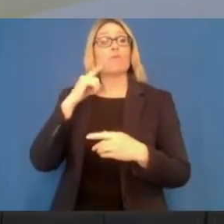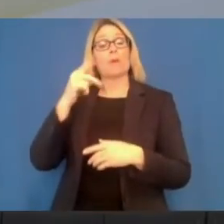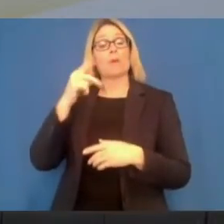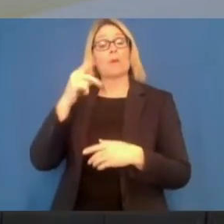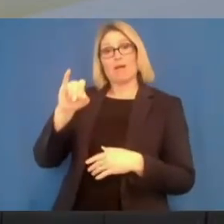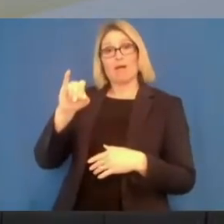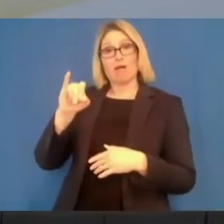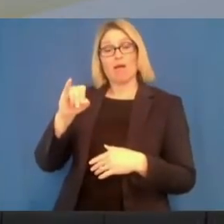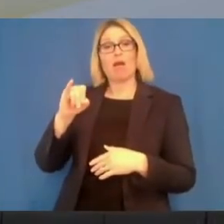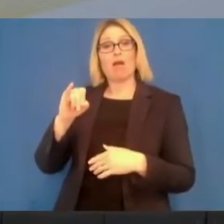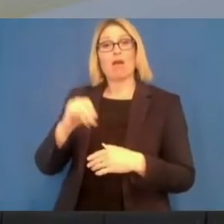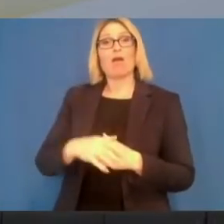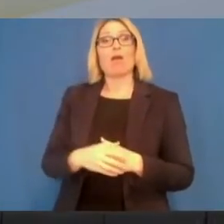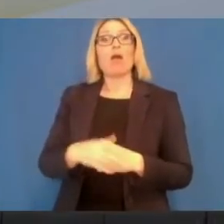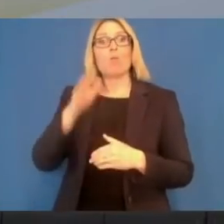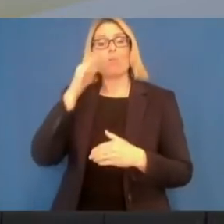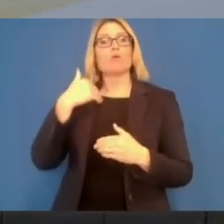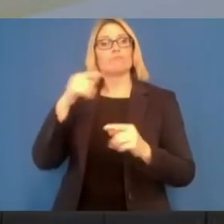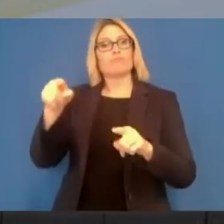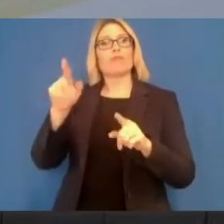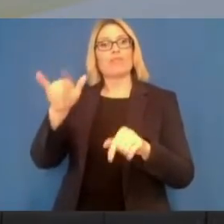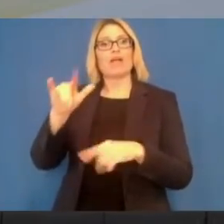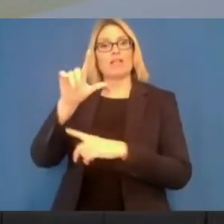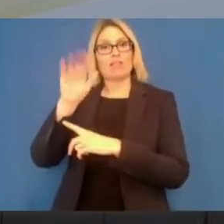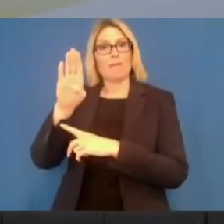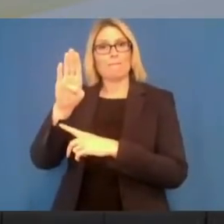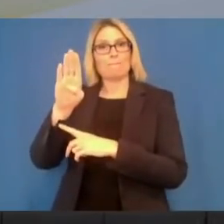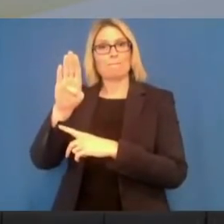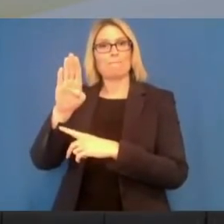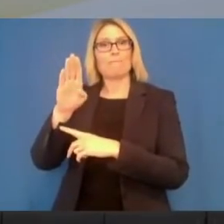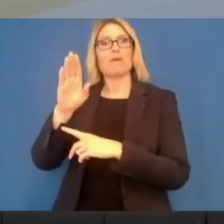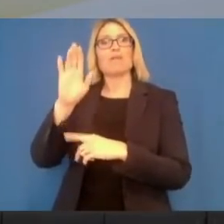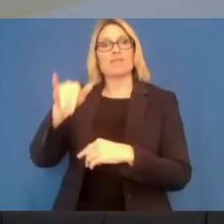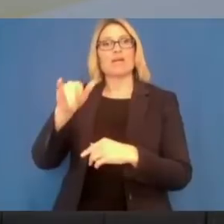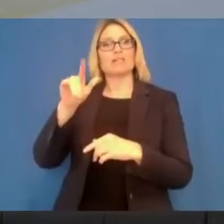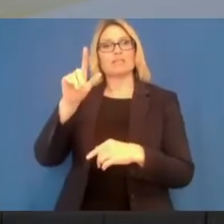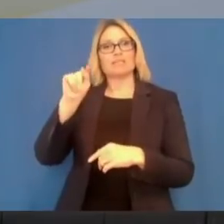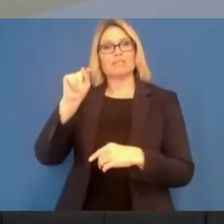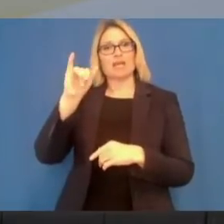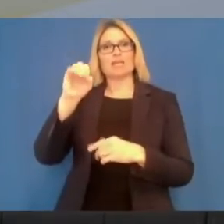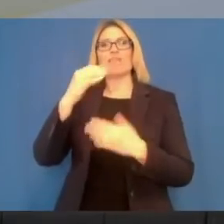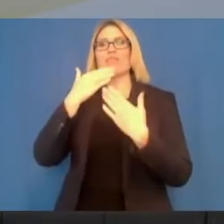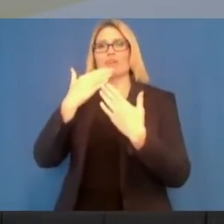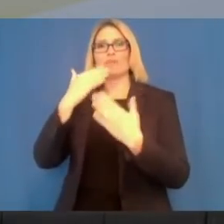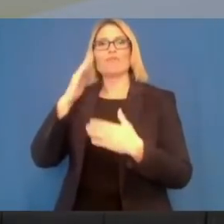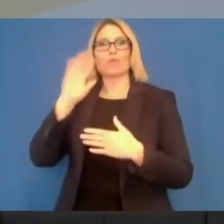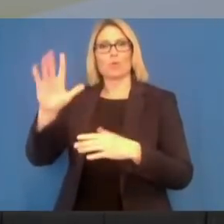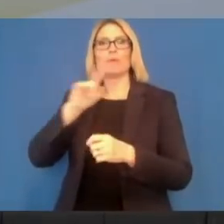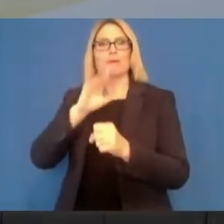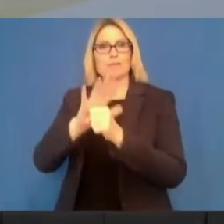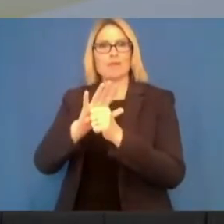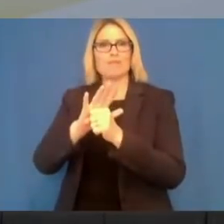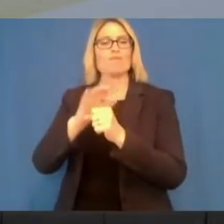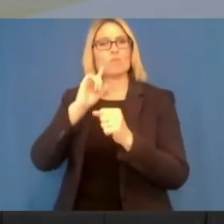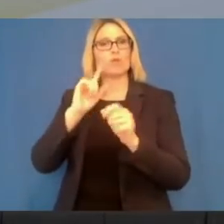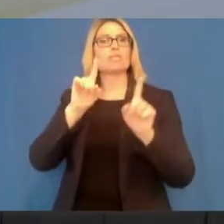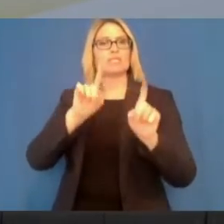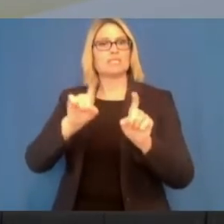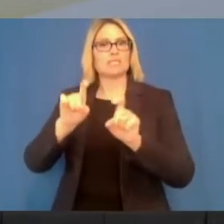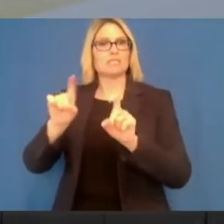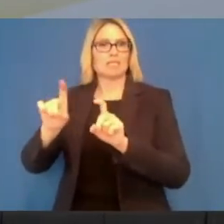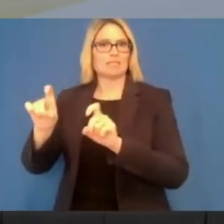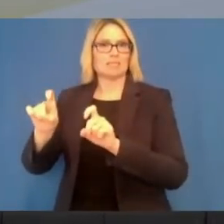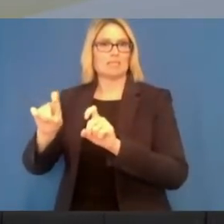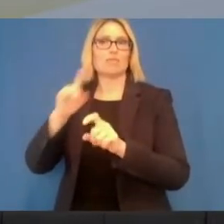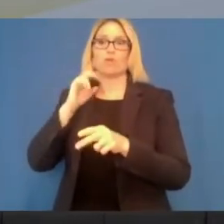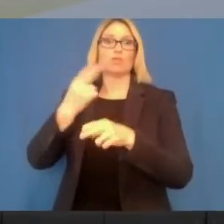Island EMS, and the Provincial Lab, as well as Security, TIE, for their dedication and commitment to allow this testing to occur on relatively